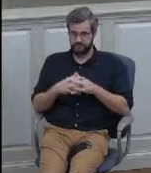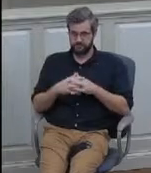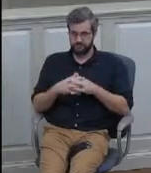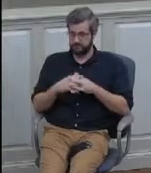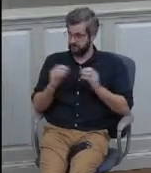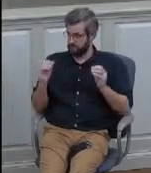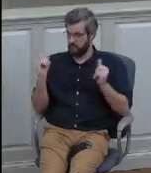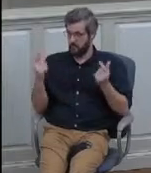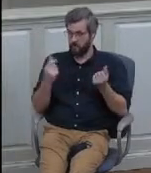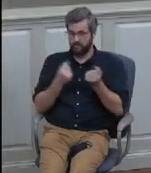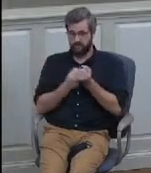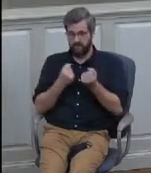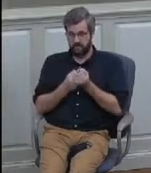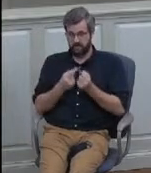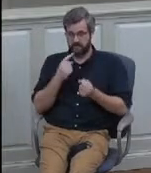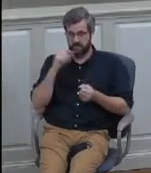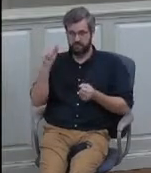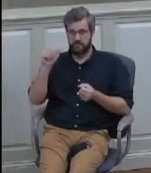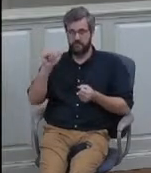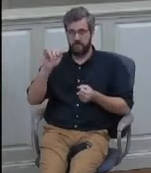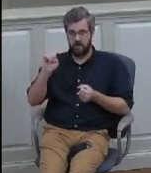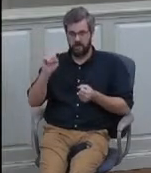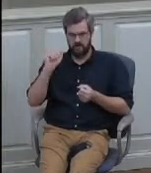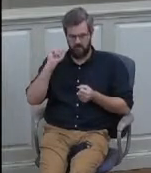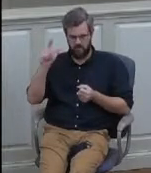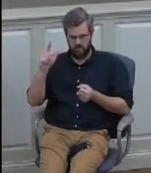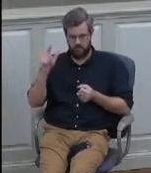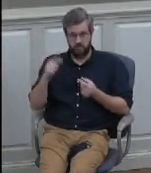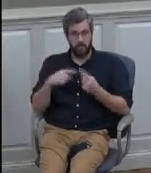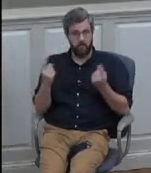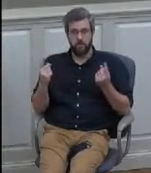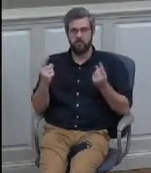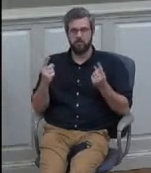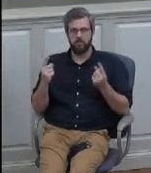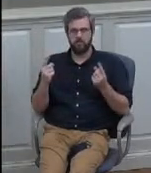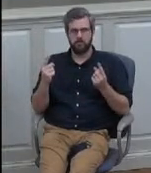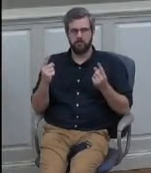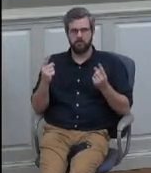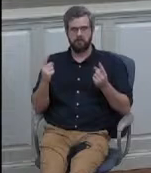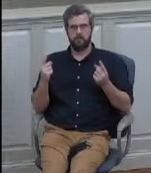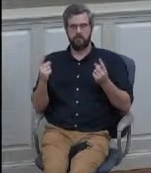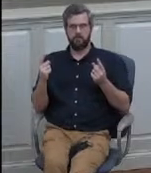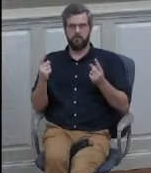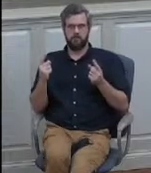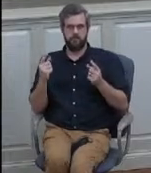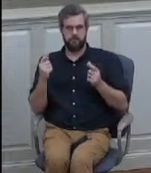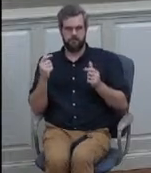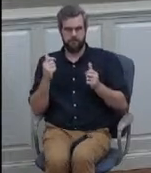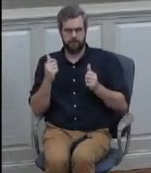Seeing none, all in favor of the resolution, say aye. Aye. Aye. Opposed, like sign. It's a great project.